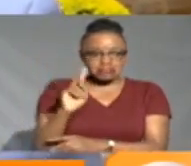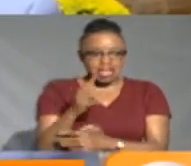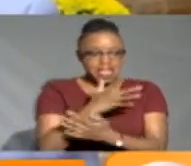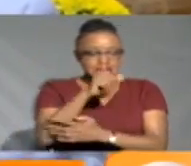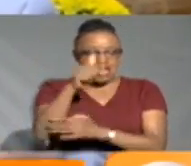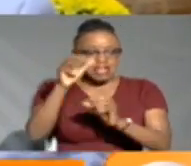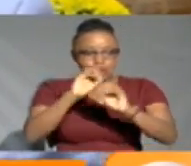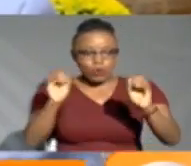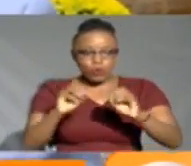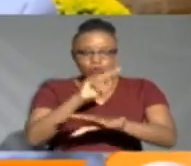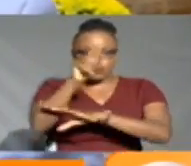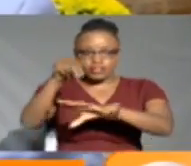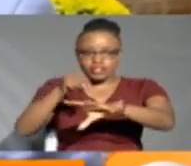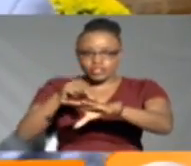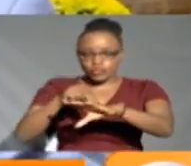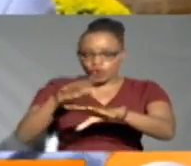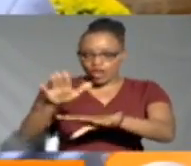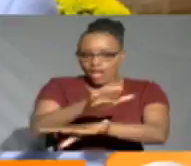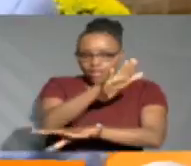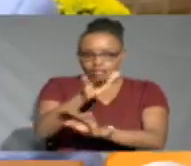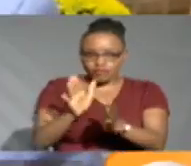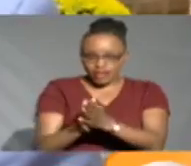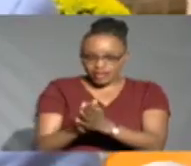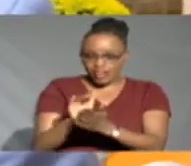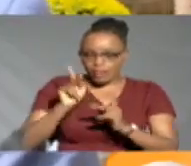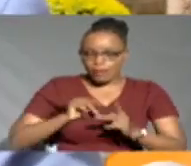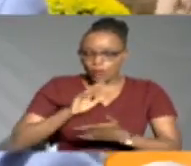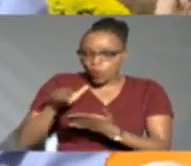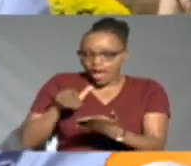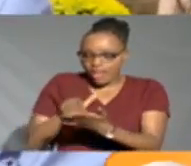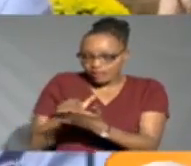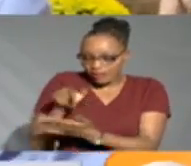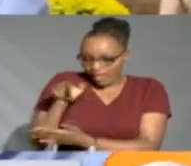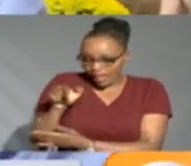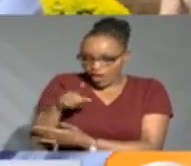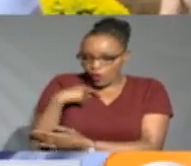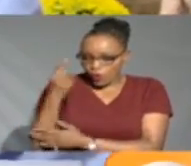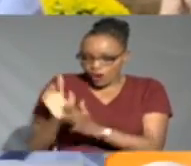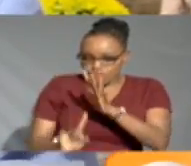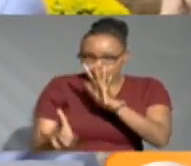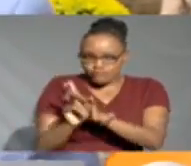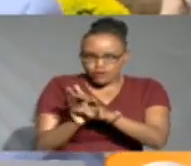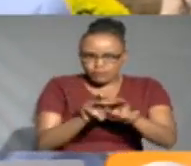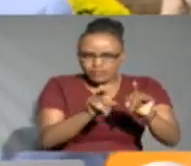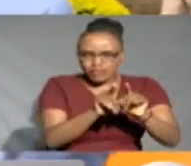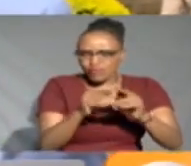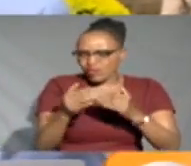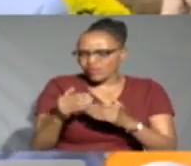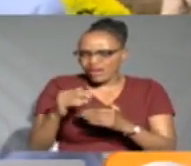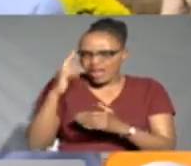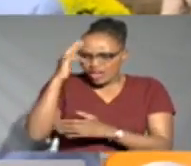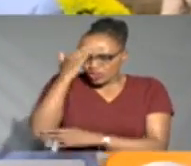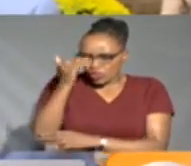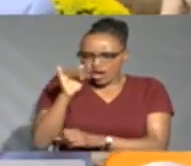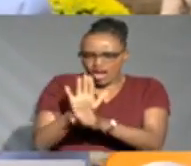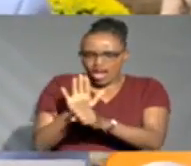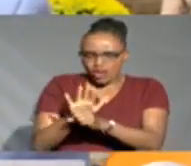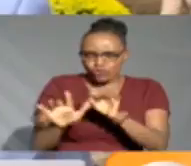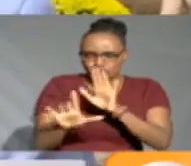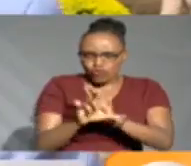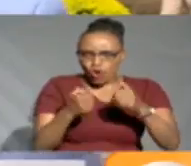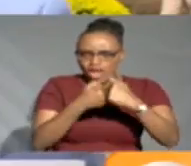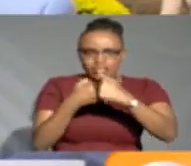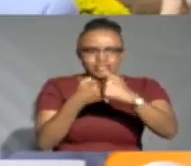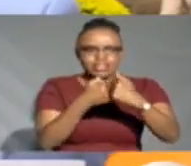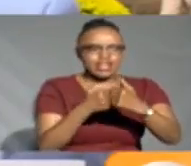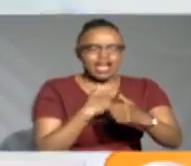else. It's the National Assembly and the centralists who want to come up with clawback clauses. And that is why most of these laws we are challenging have